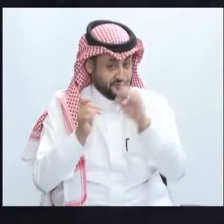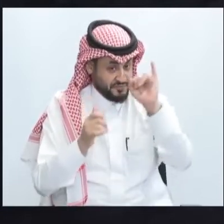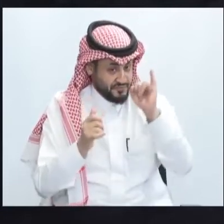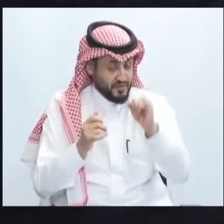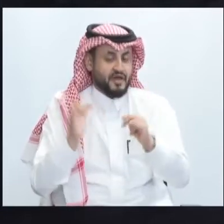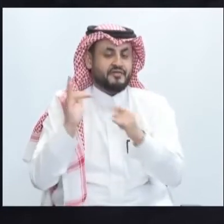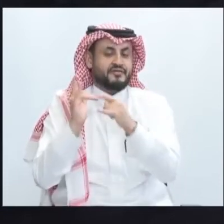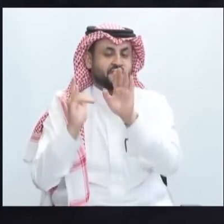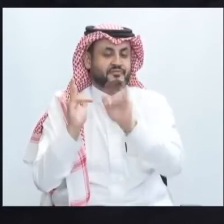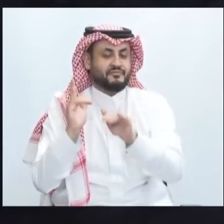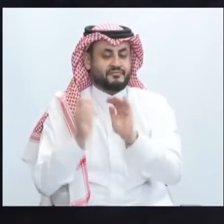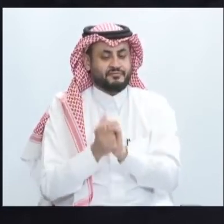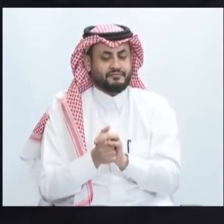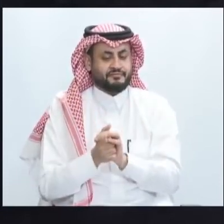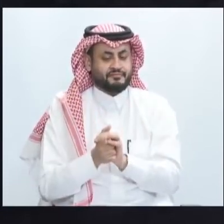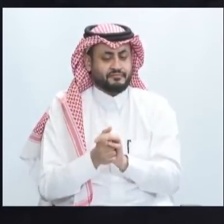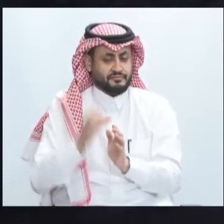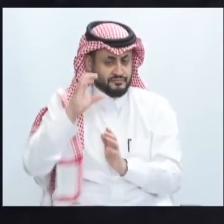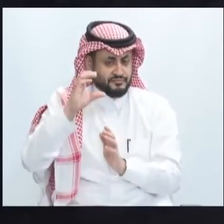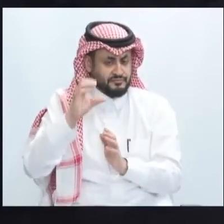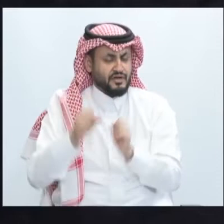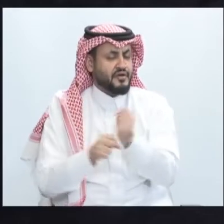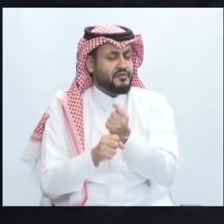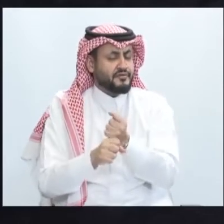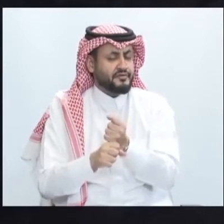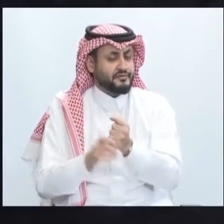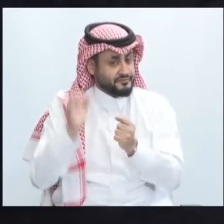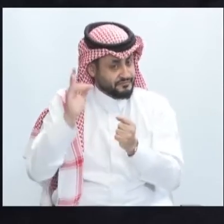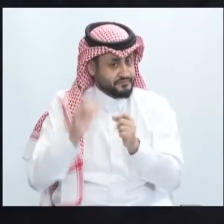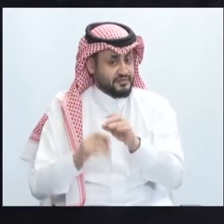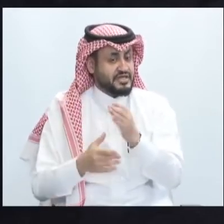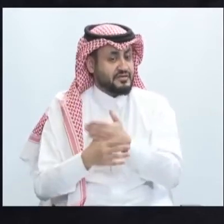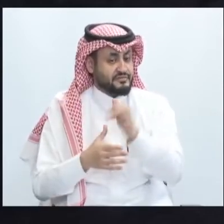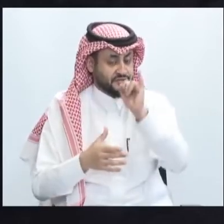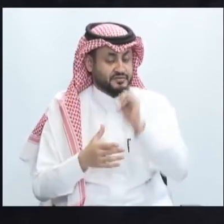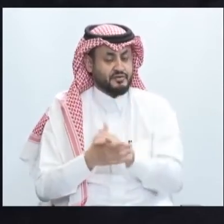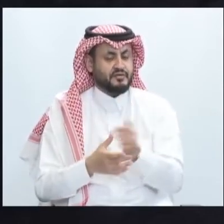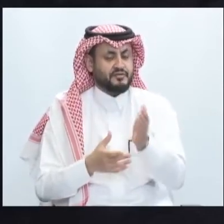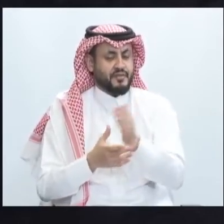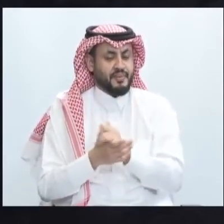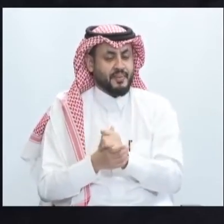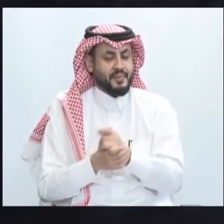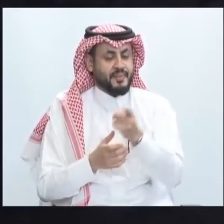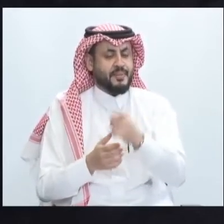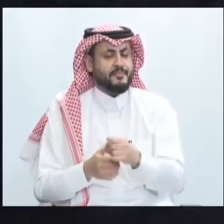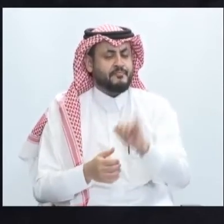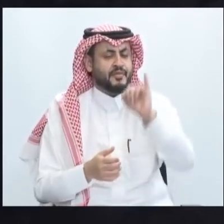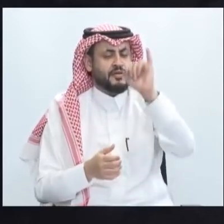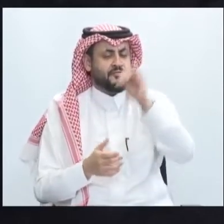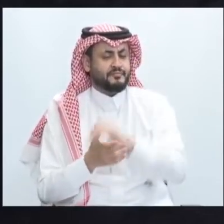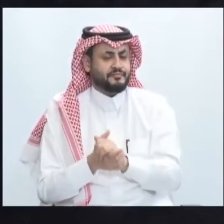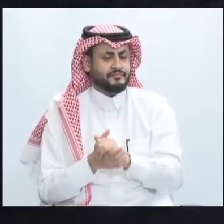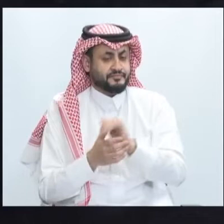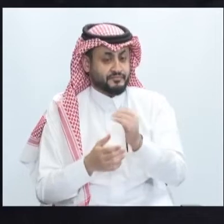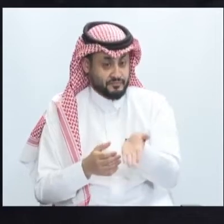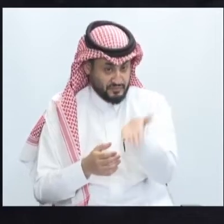you will sit down on the chair. If I say C, you will sit down on the chair. Excellent. Okay, what about tall letters?